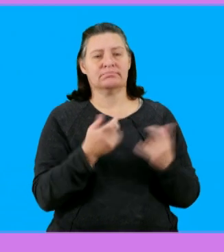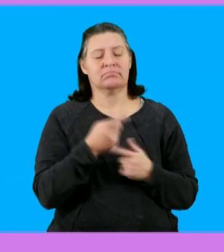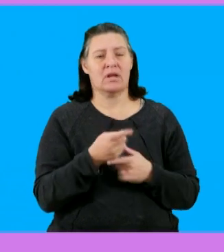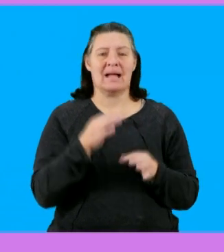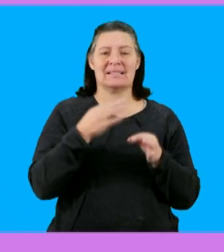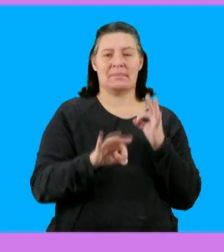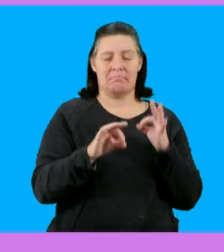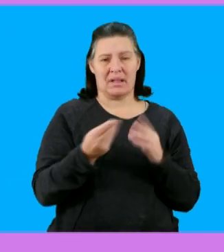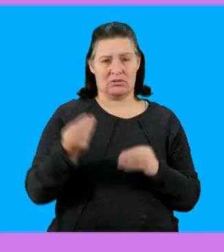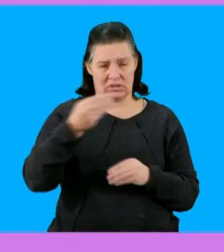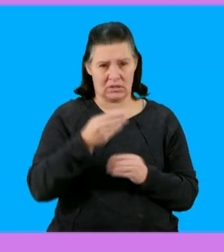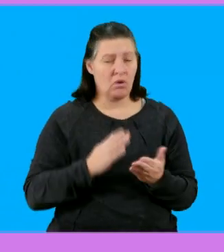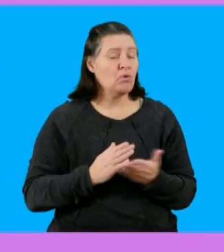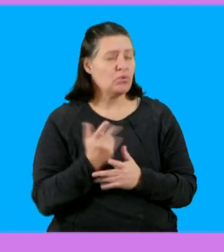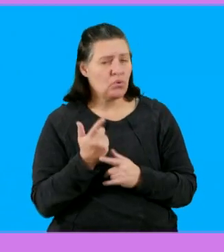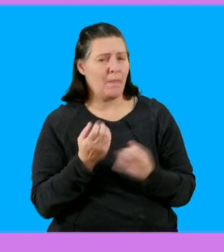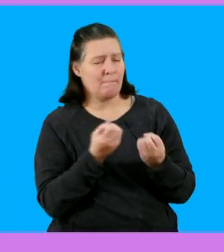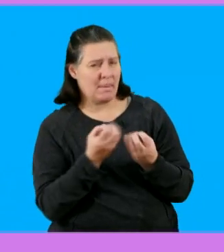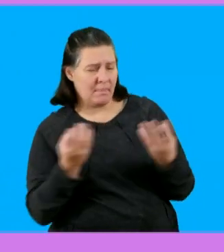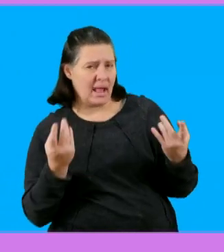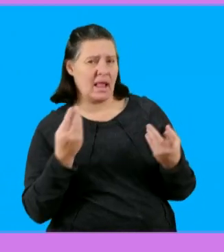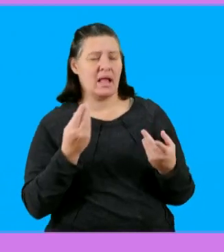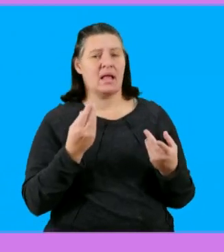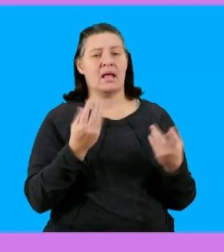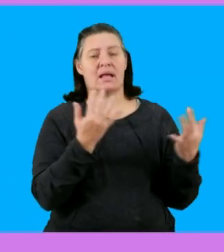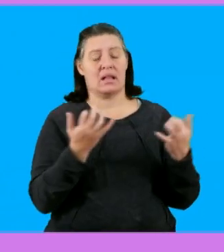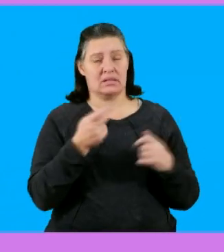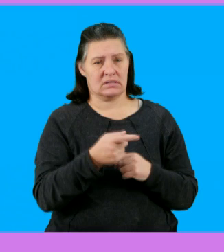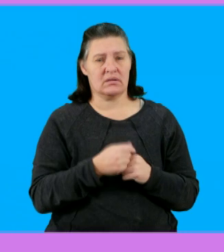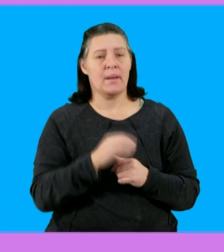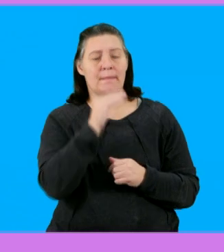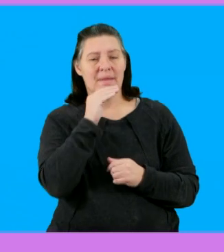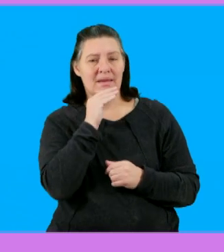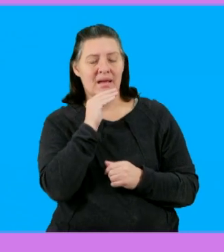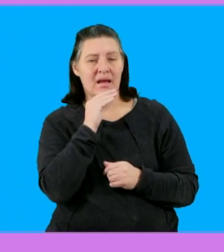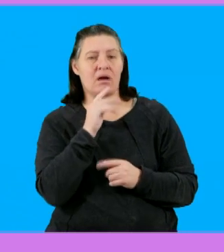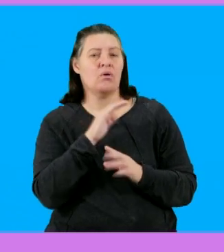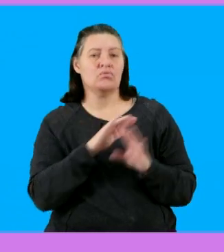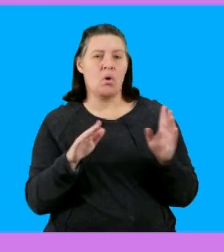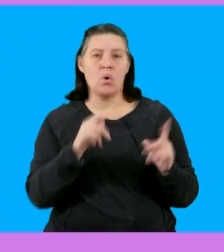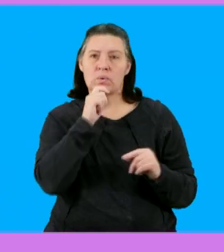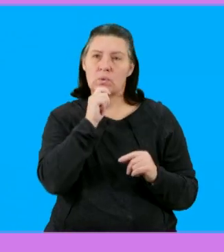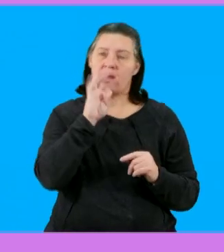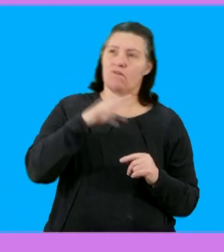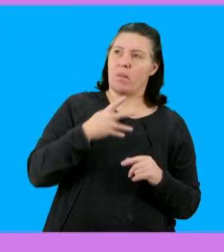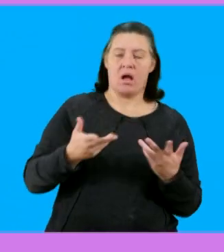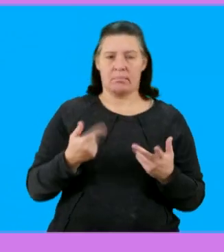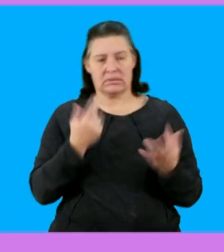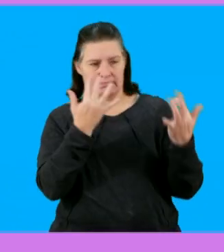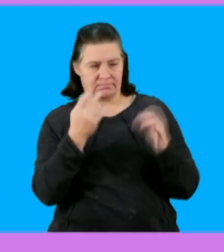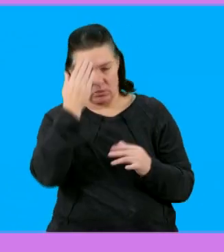calculations involving simple interest through manual calculations, that meaning, right, without the use of a